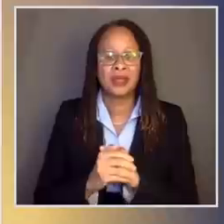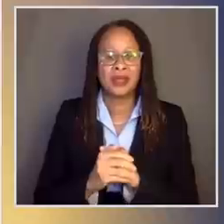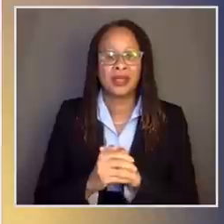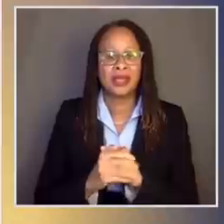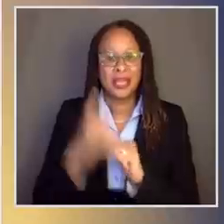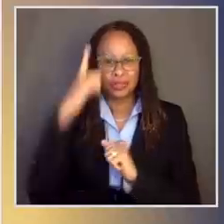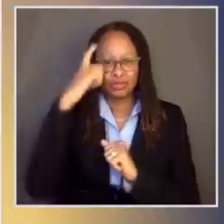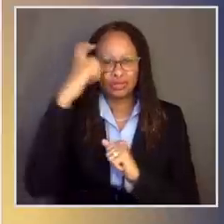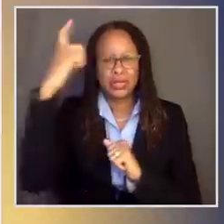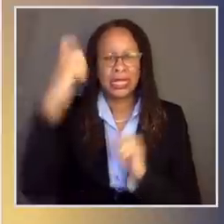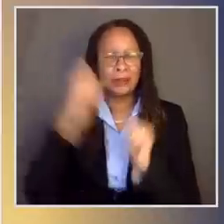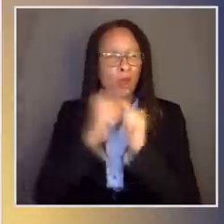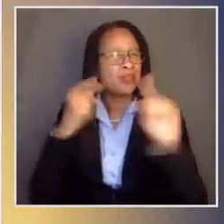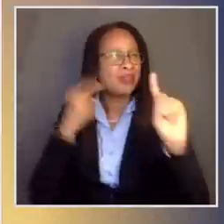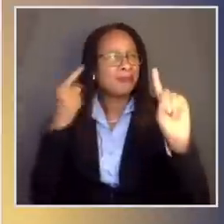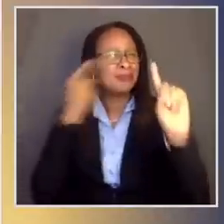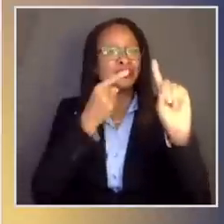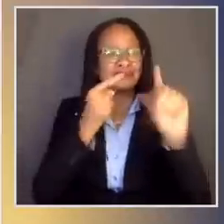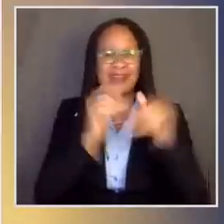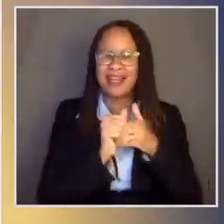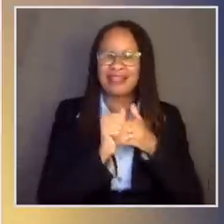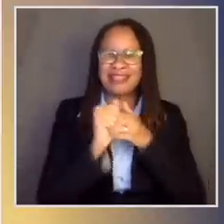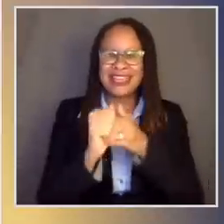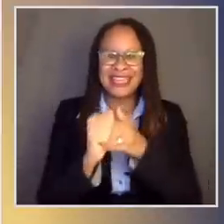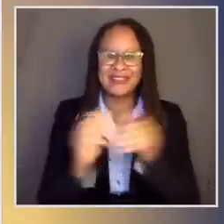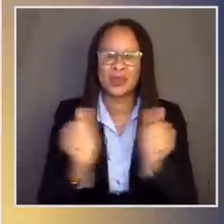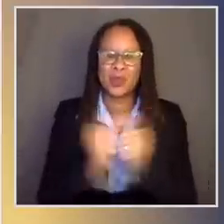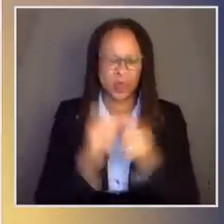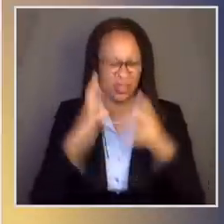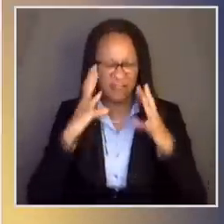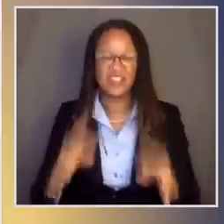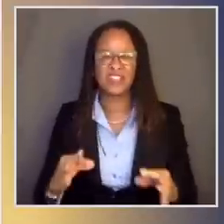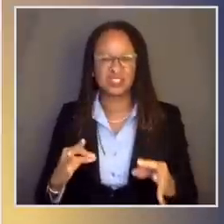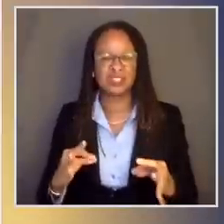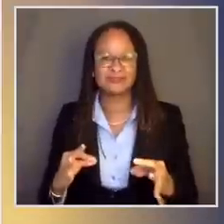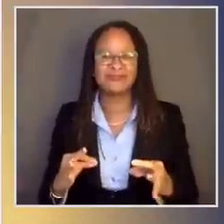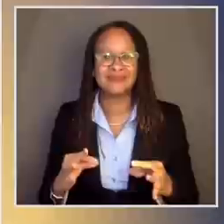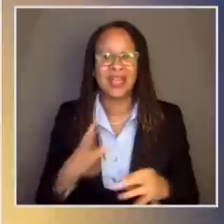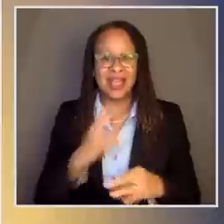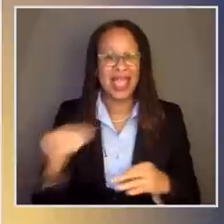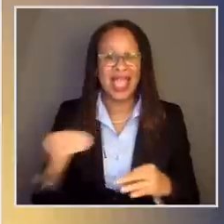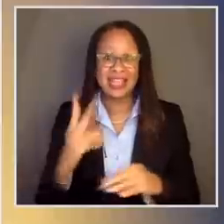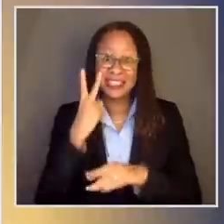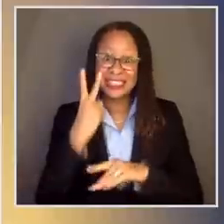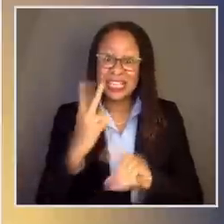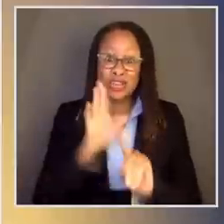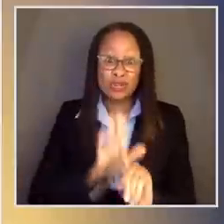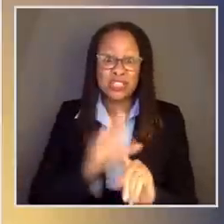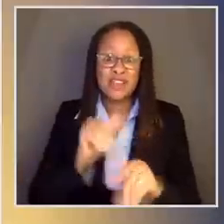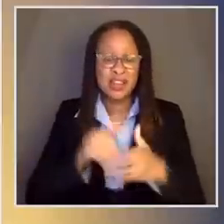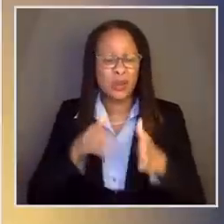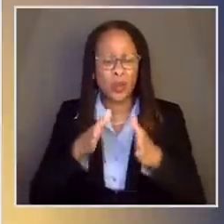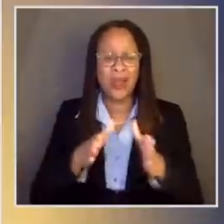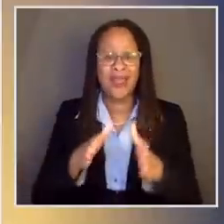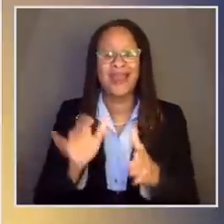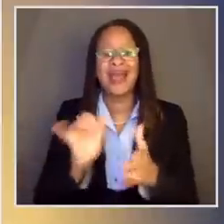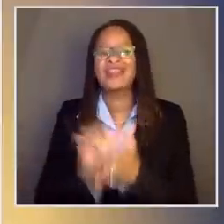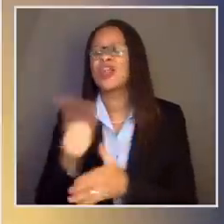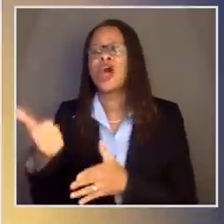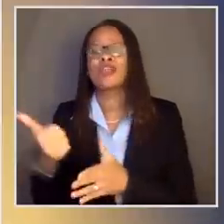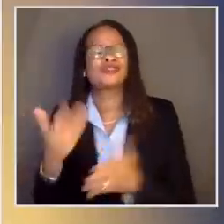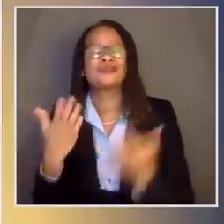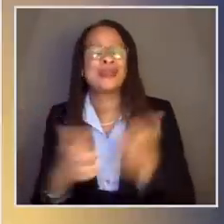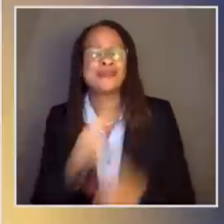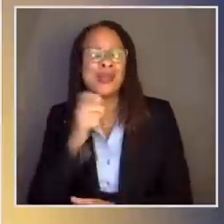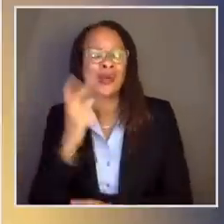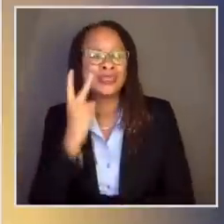ambition, lead with conviction, and see yourselves in a way that others may not,